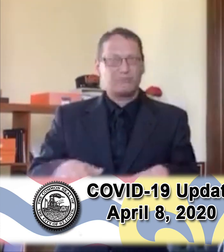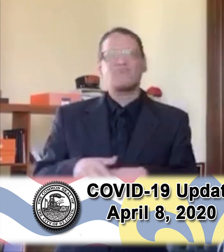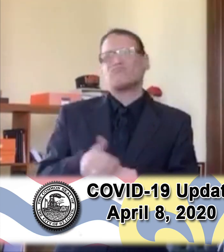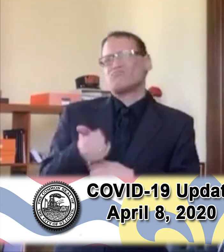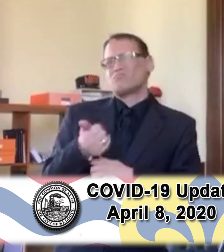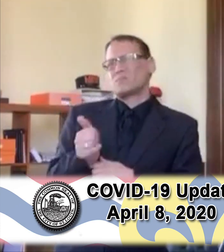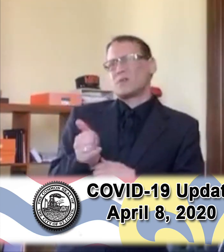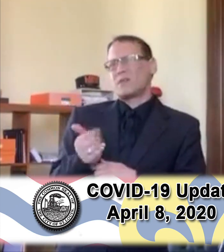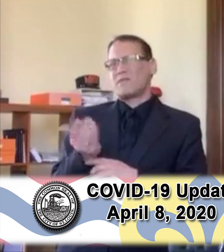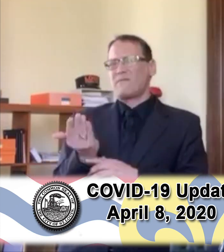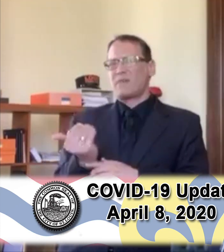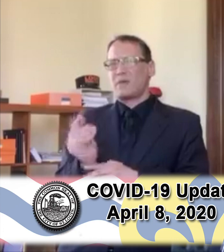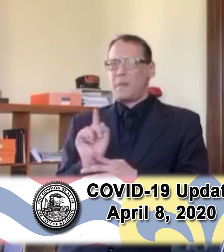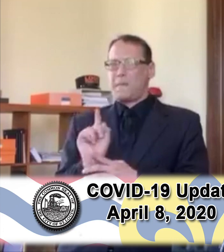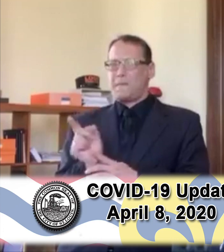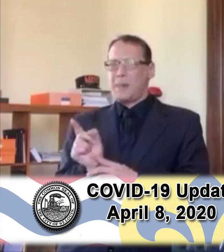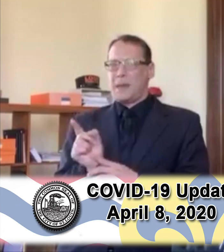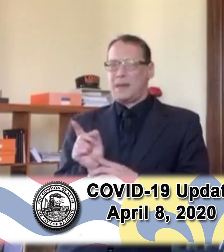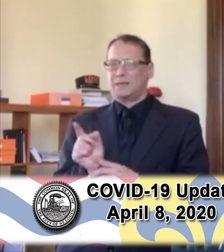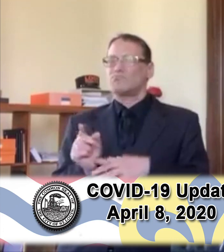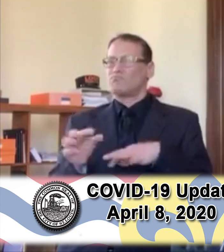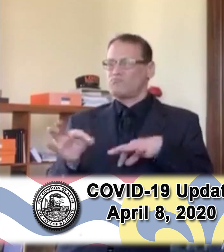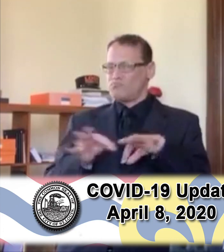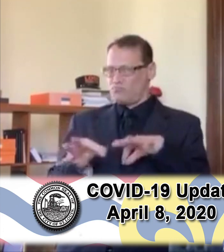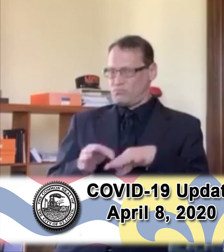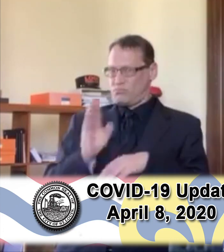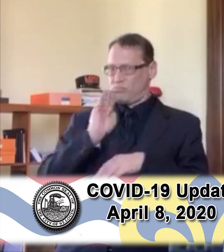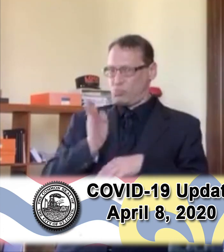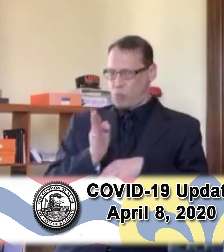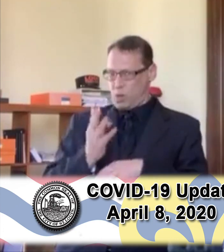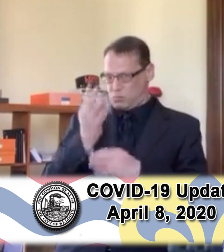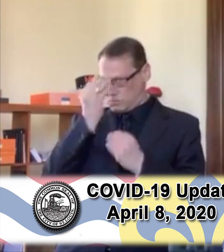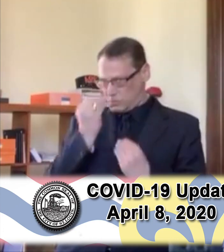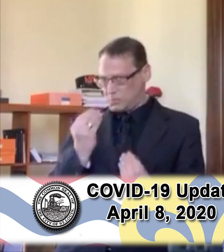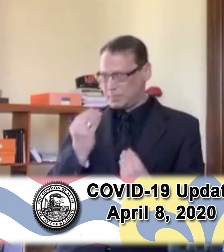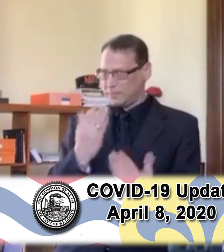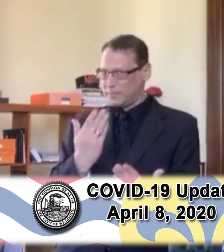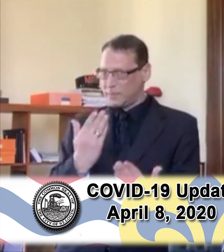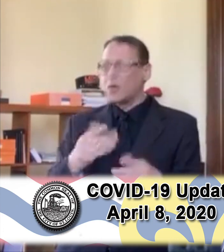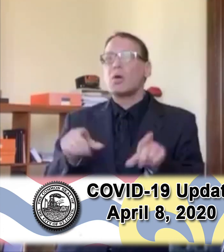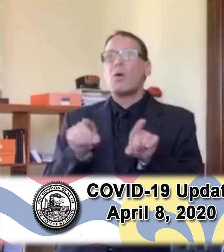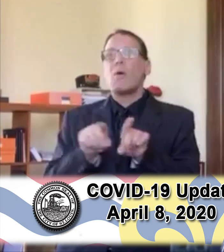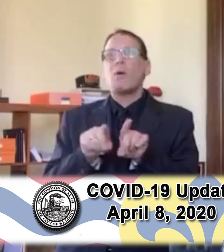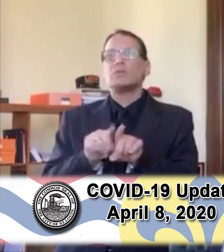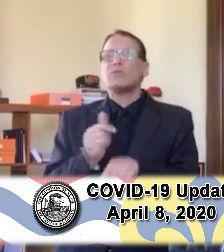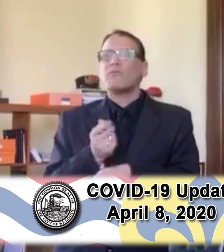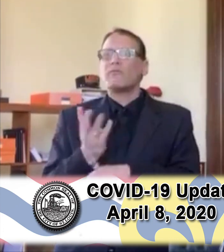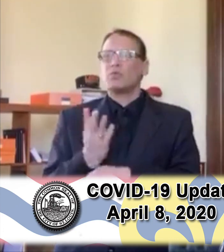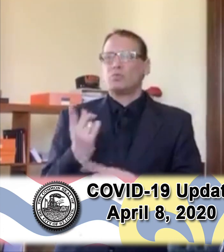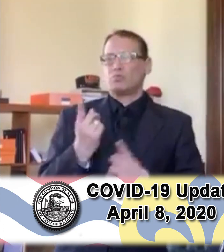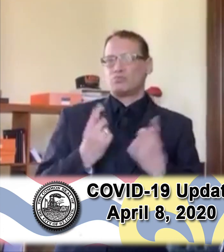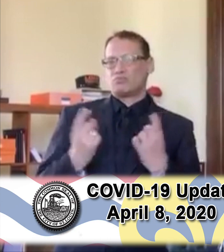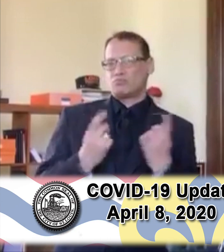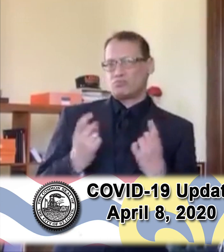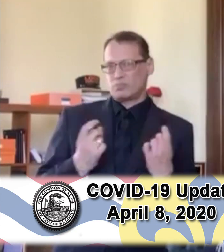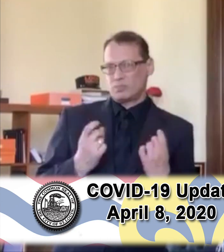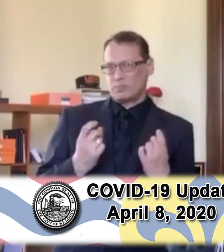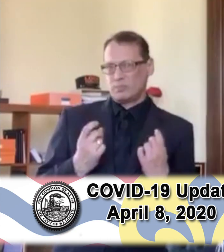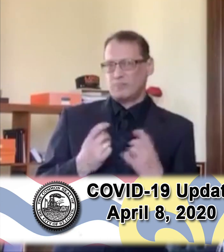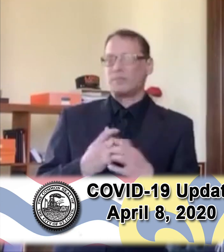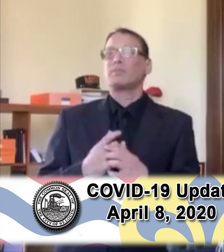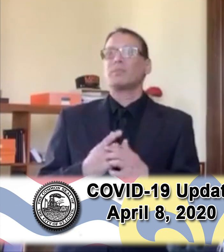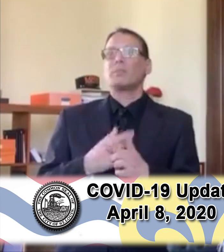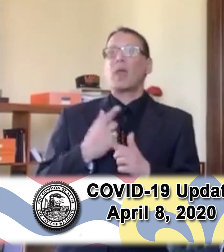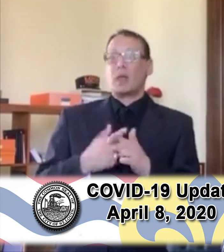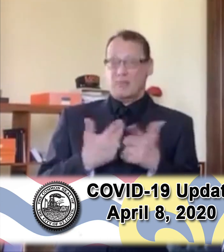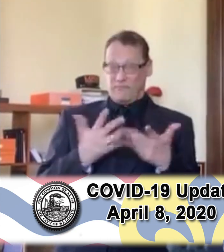15 minutes here. I'm going to ask Dr. Eccles to update you, and then he can take a couple of questions, and then I'll come back